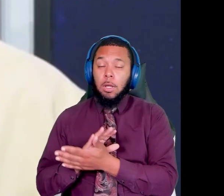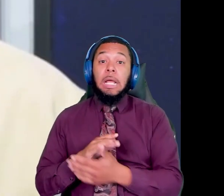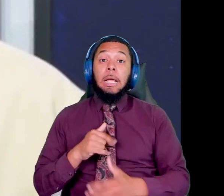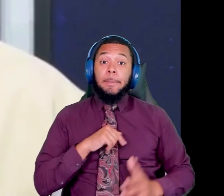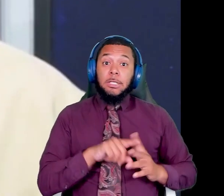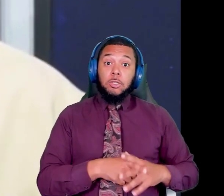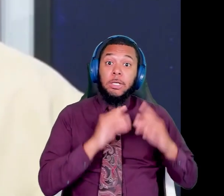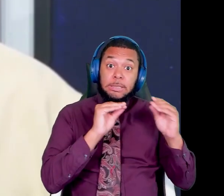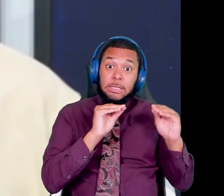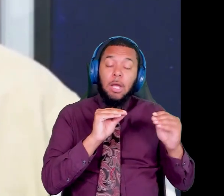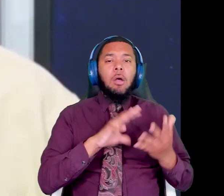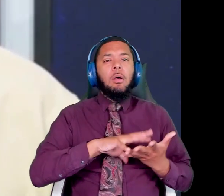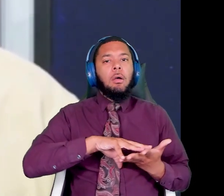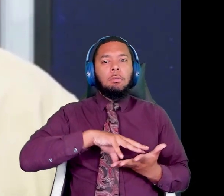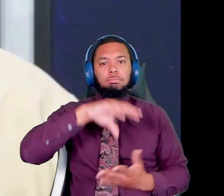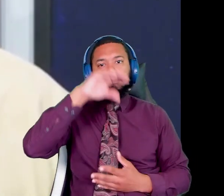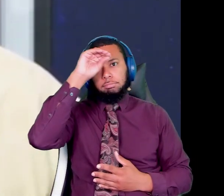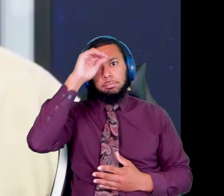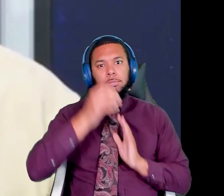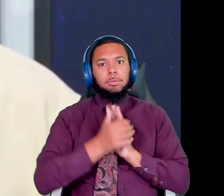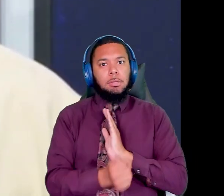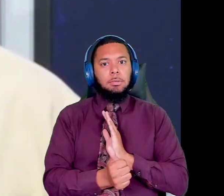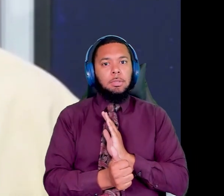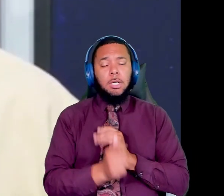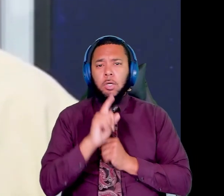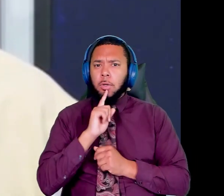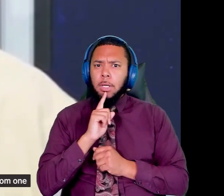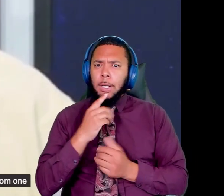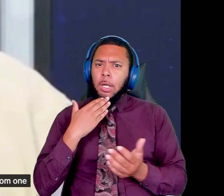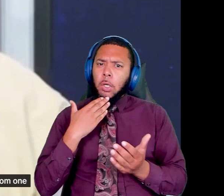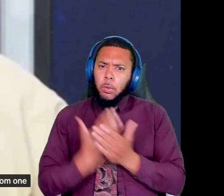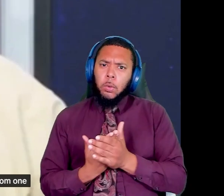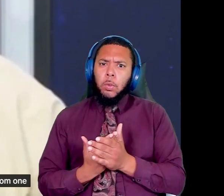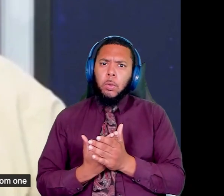teaching, and it's really a handy thing to know,